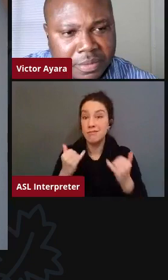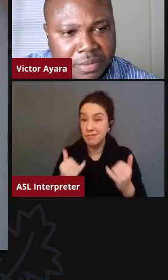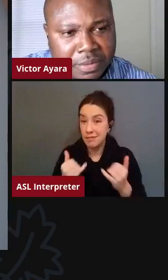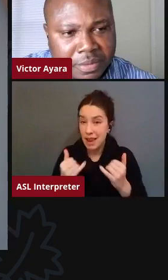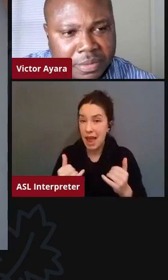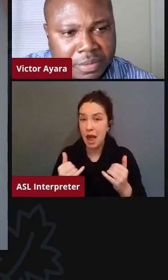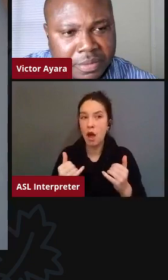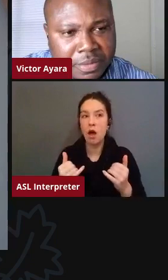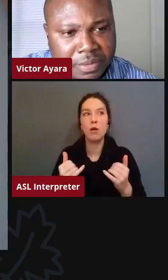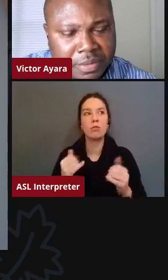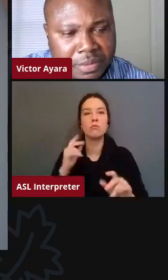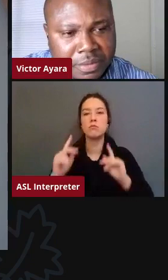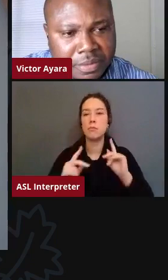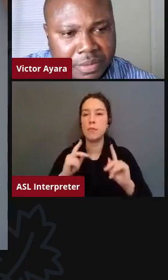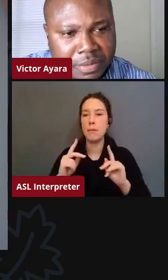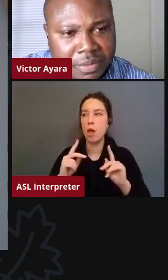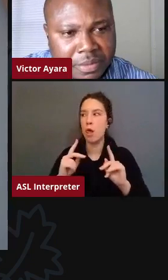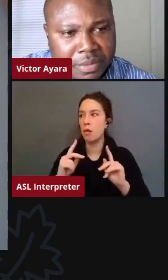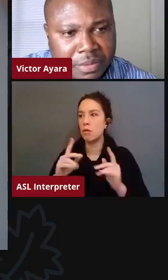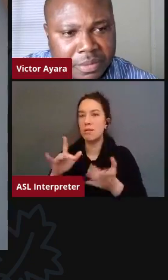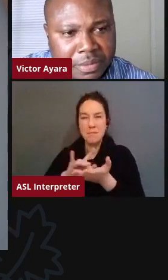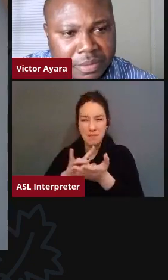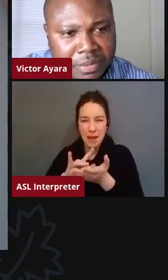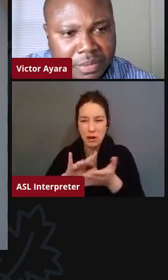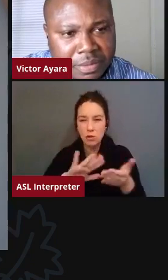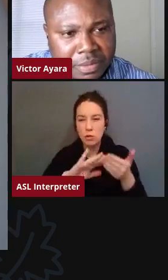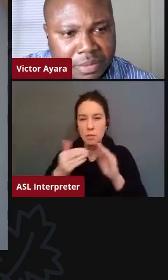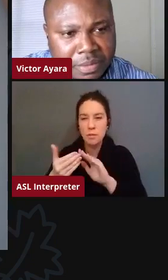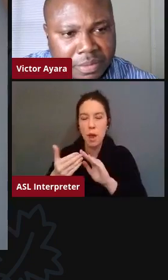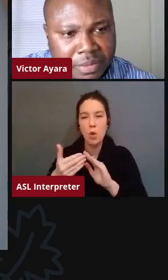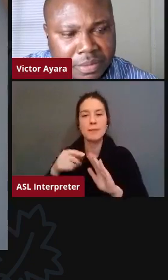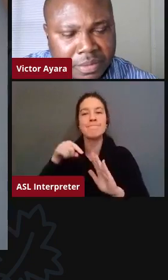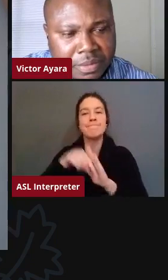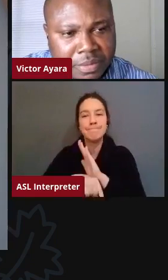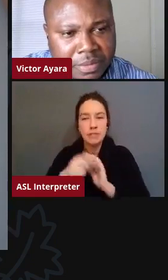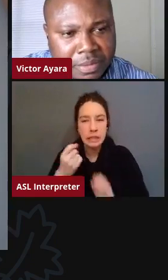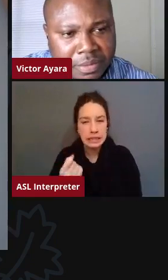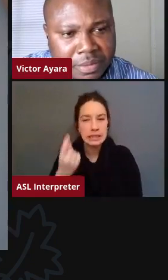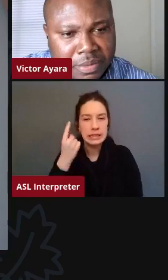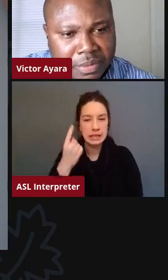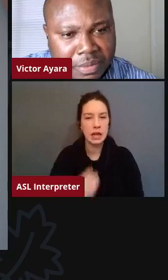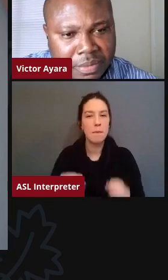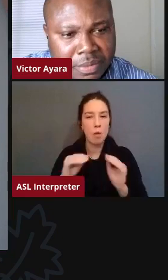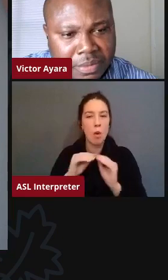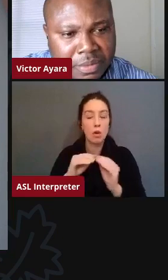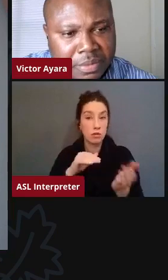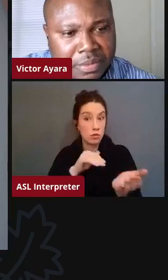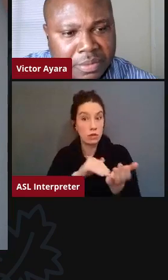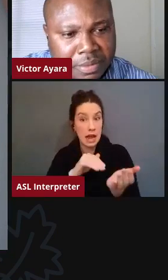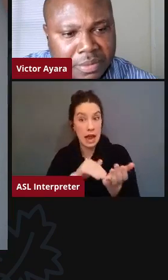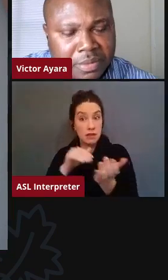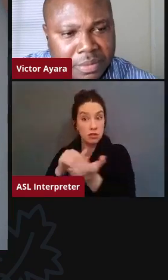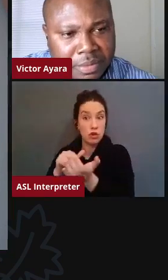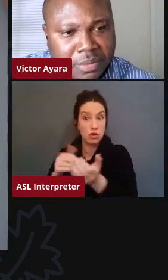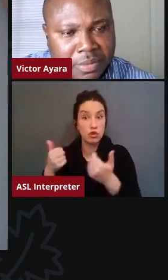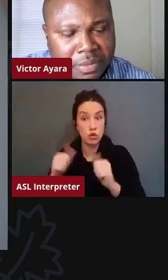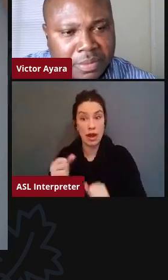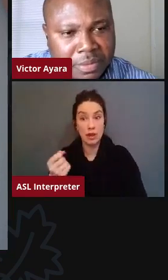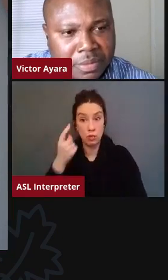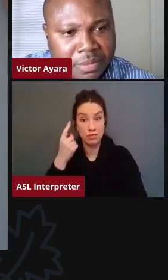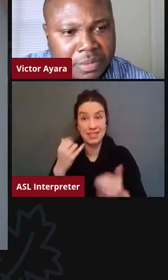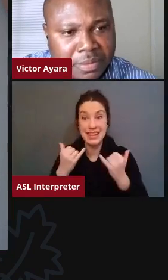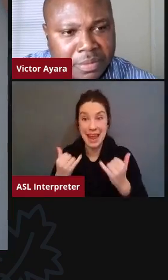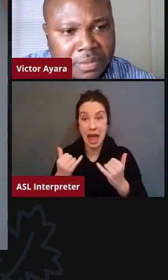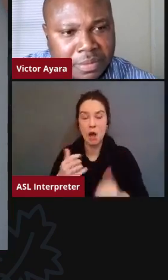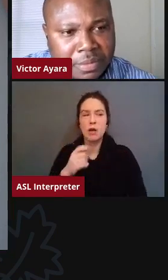more understood in the medical community. And so that means that doctors are trying to understand, well, if I give you this